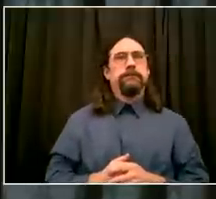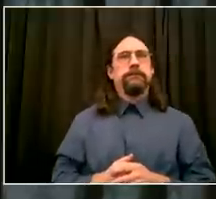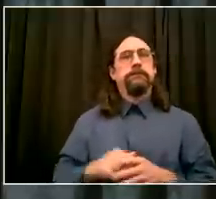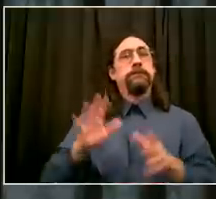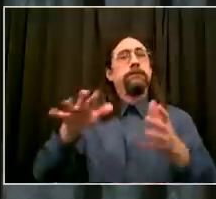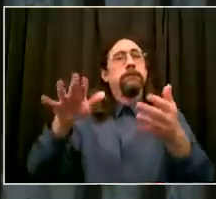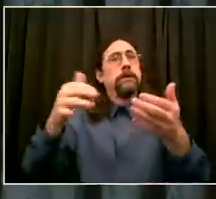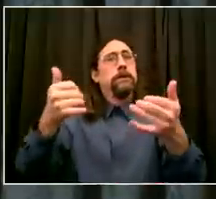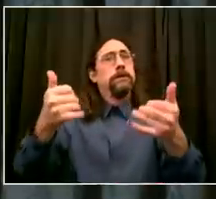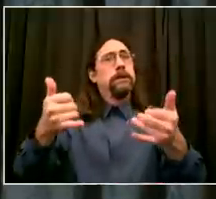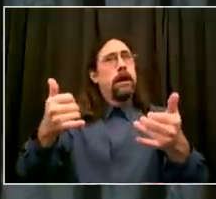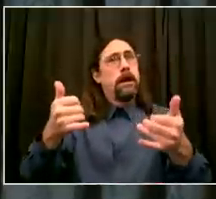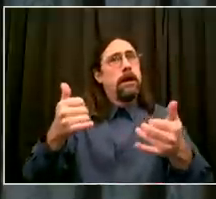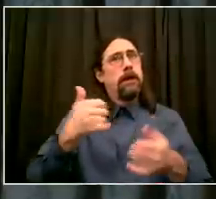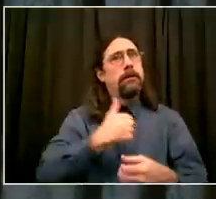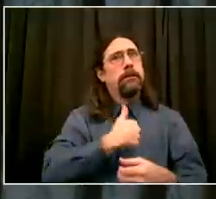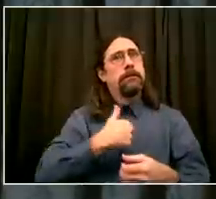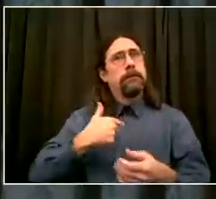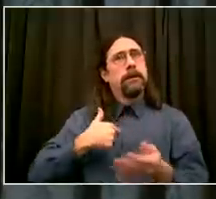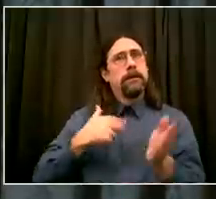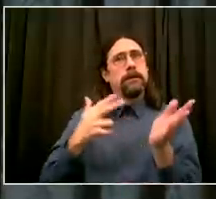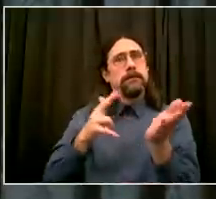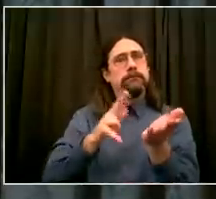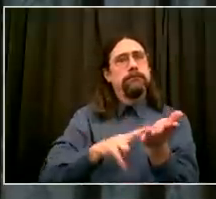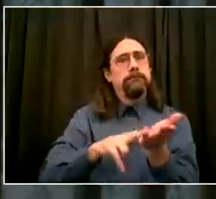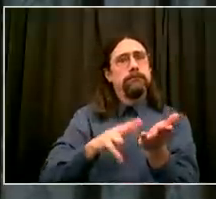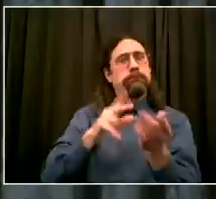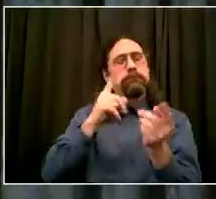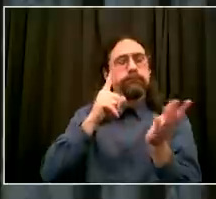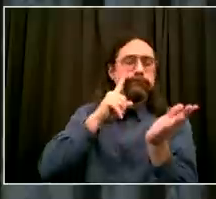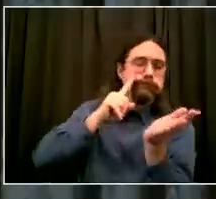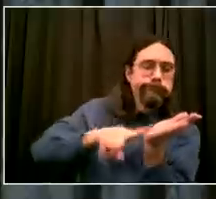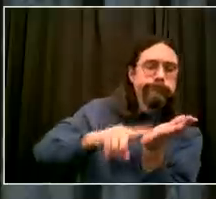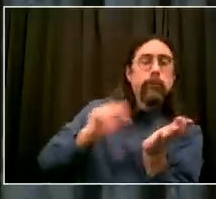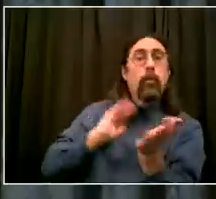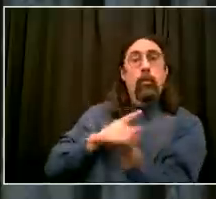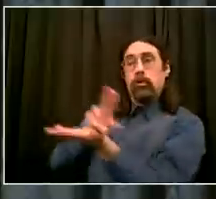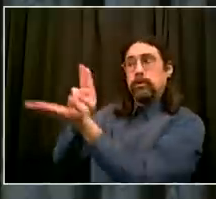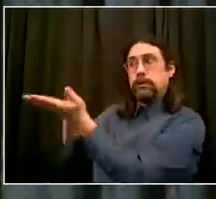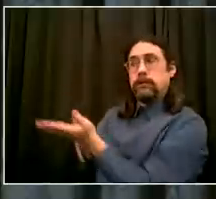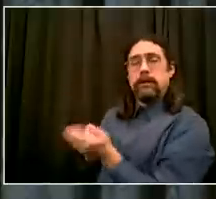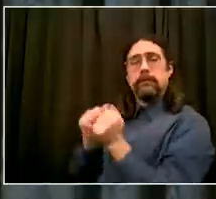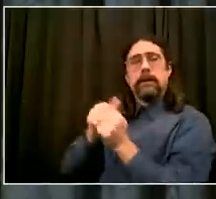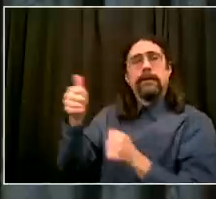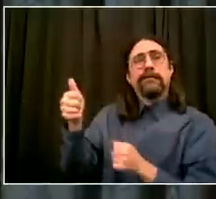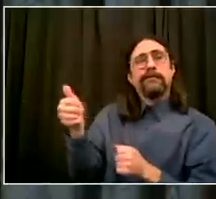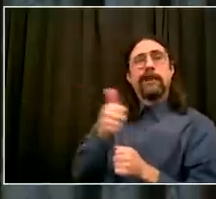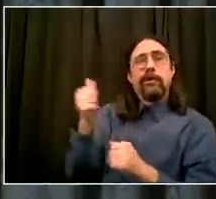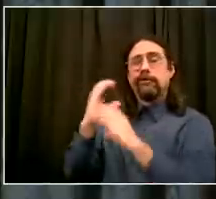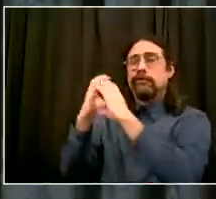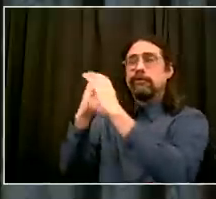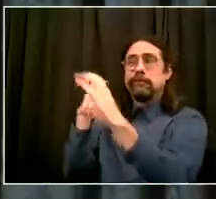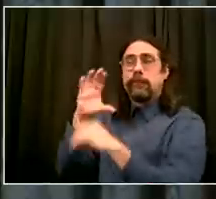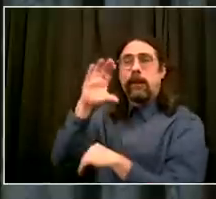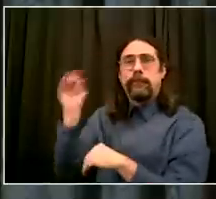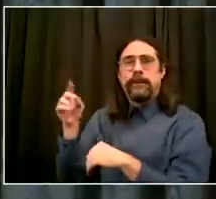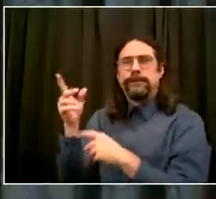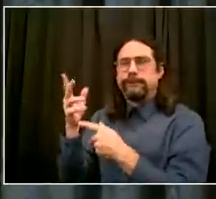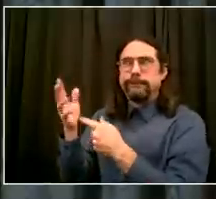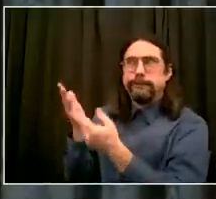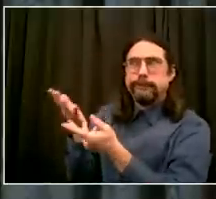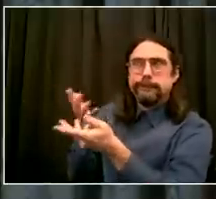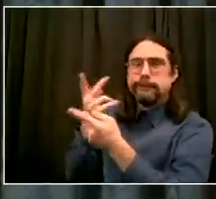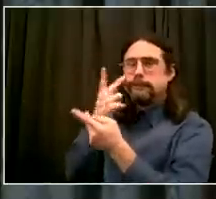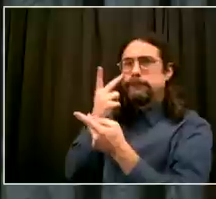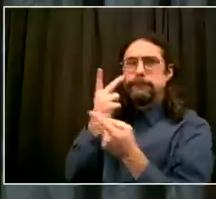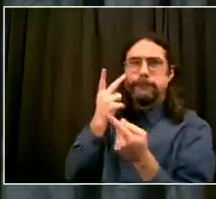and repositioning some of those contracts so that they can be used for appointments for vaccination. We're also looking at the network